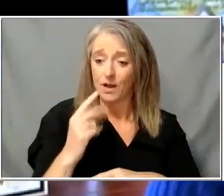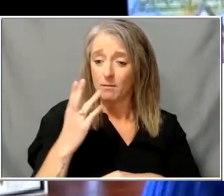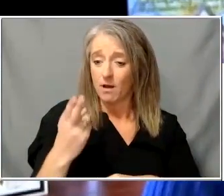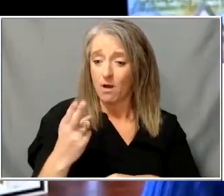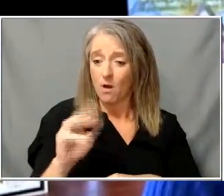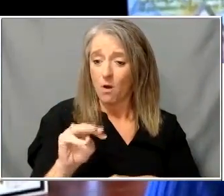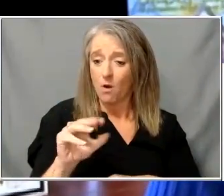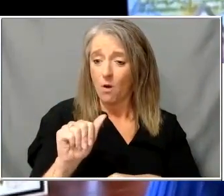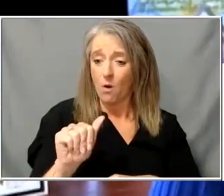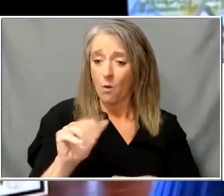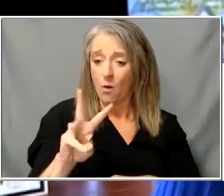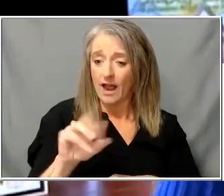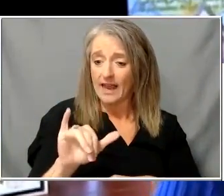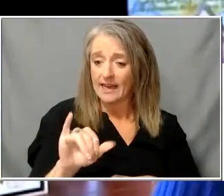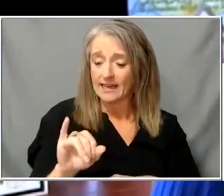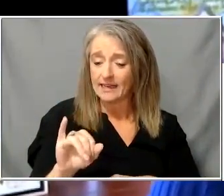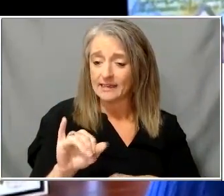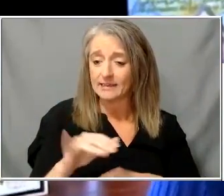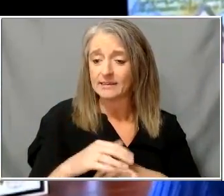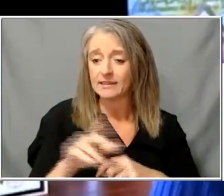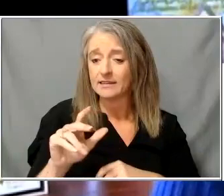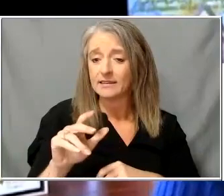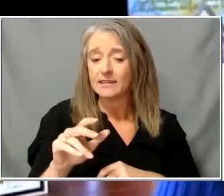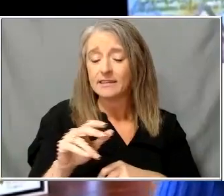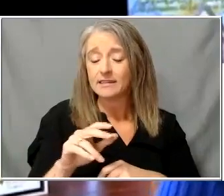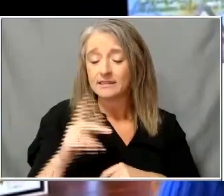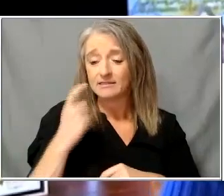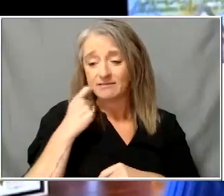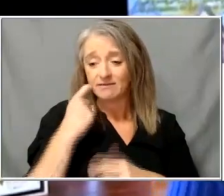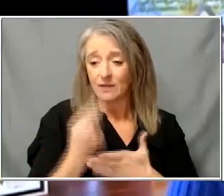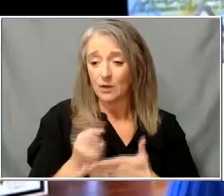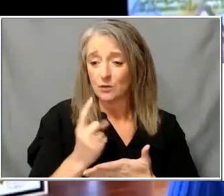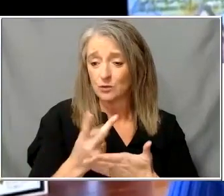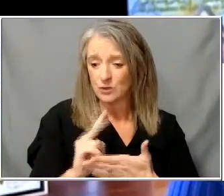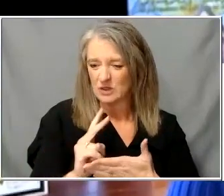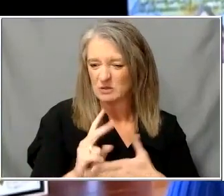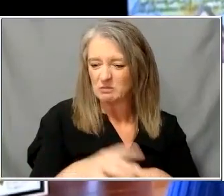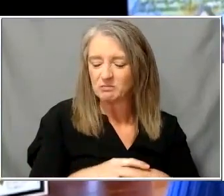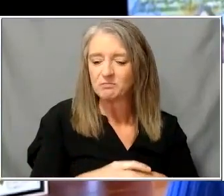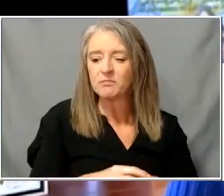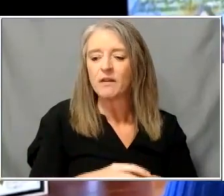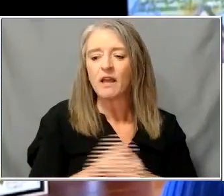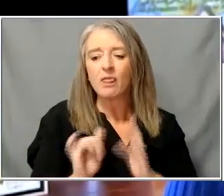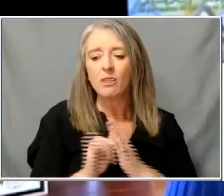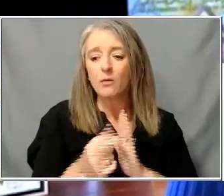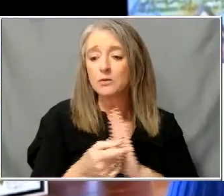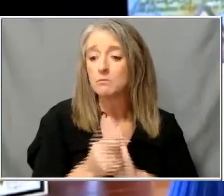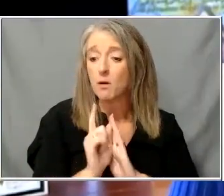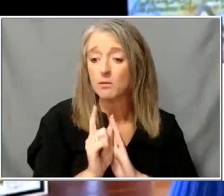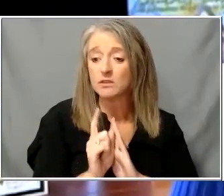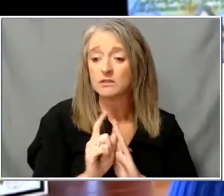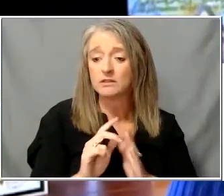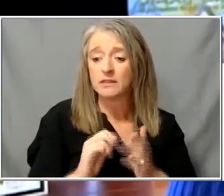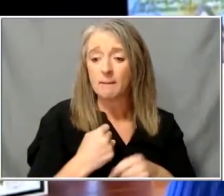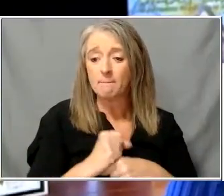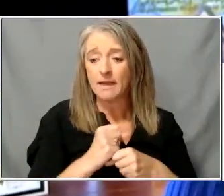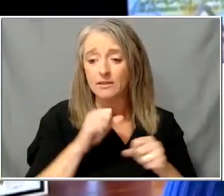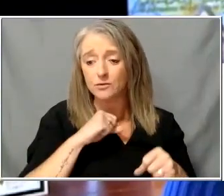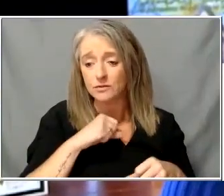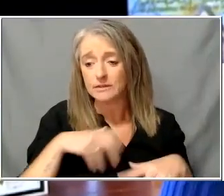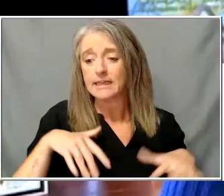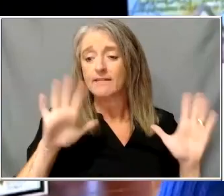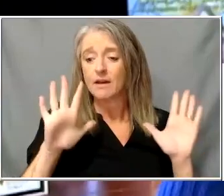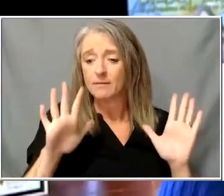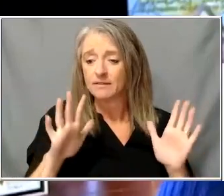weeks ago, went to Kauai. And it's those moments where, you make the sacrifice and you go